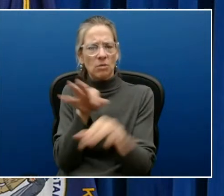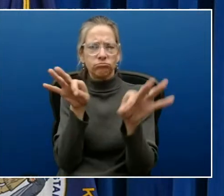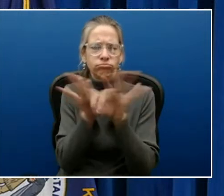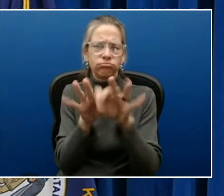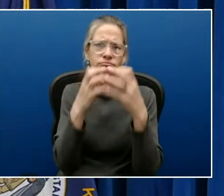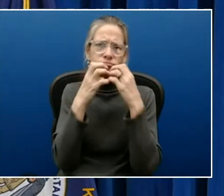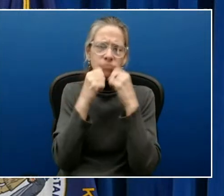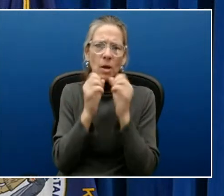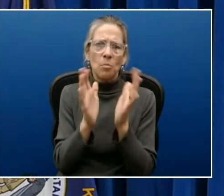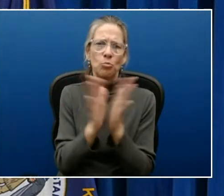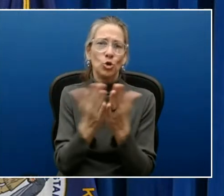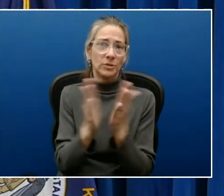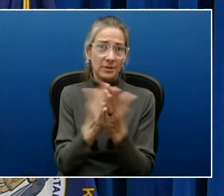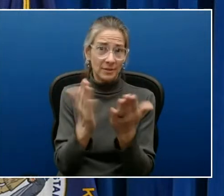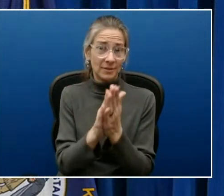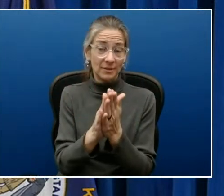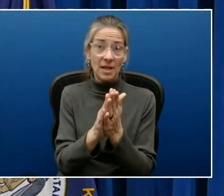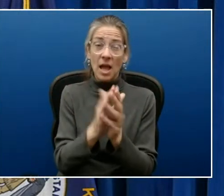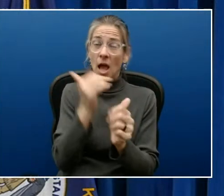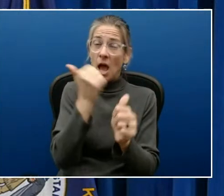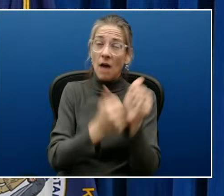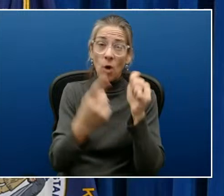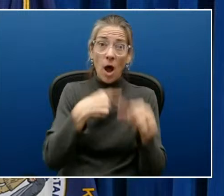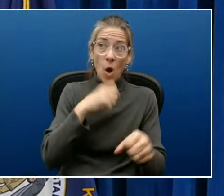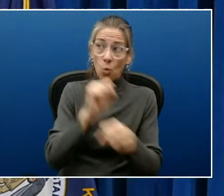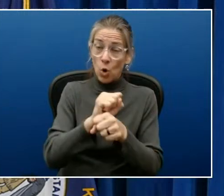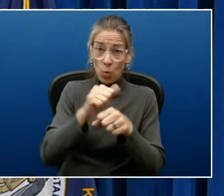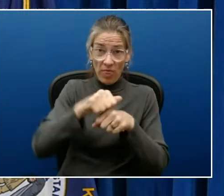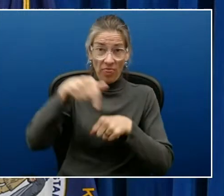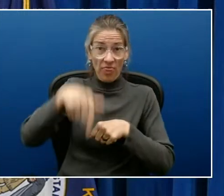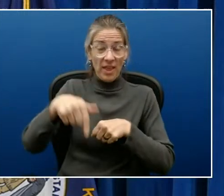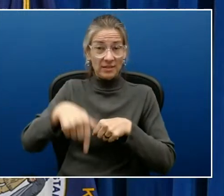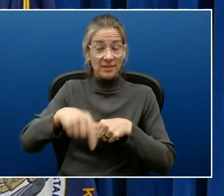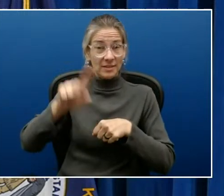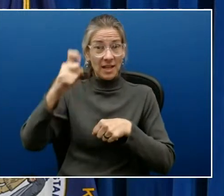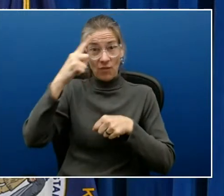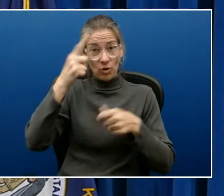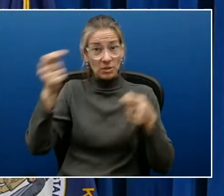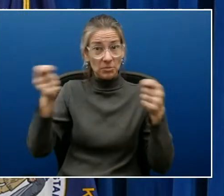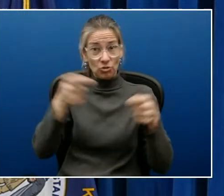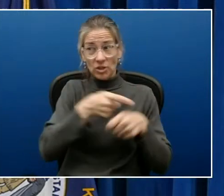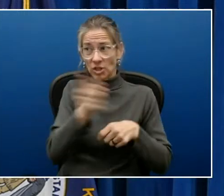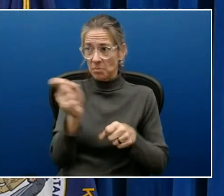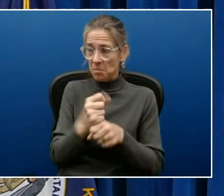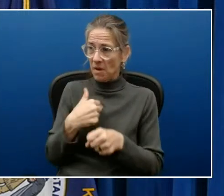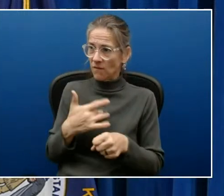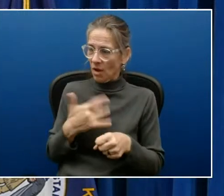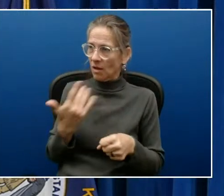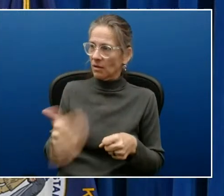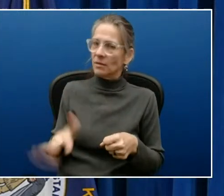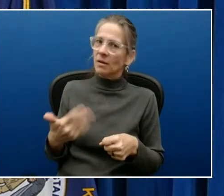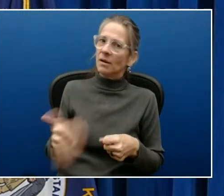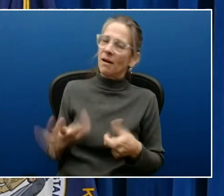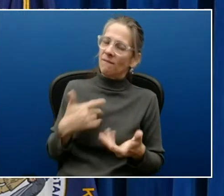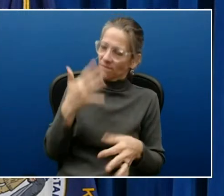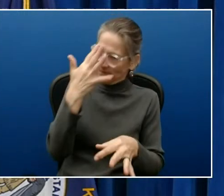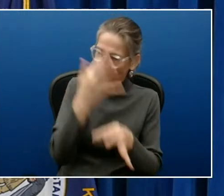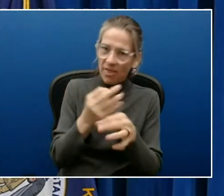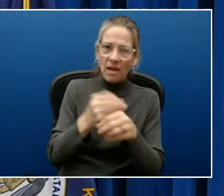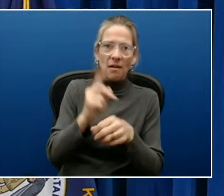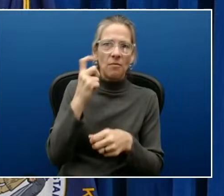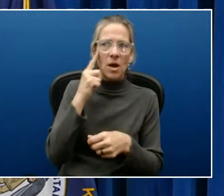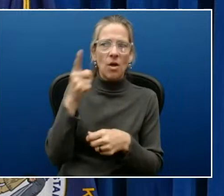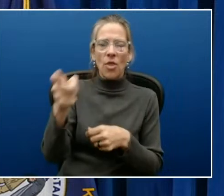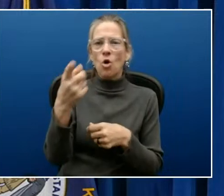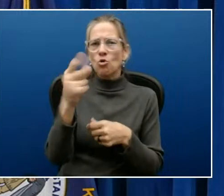have worked with in this administration has renewed my faith in government. They have all gone above and beyond, making my